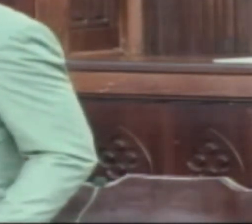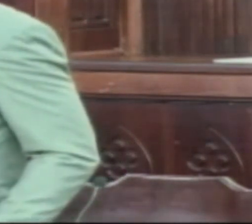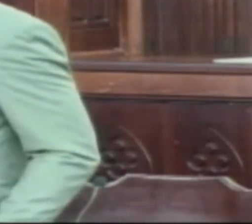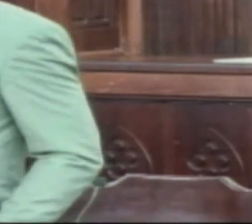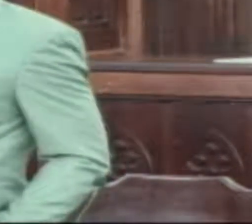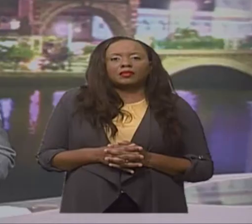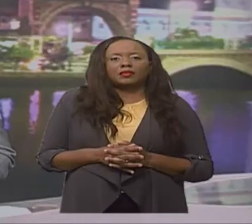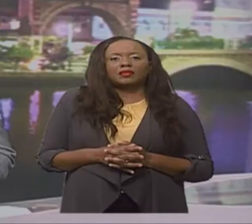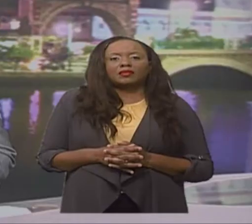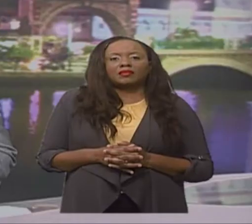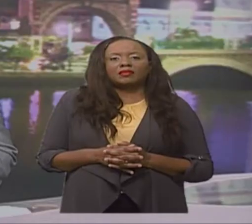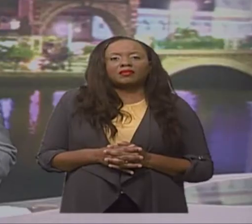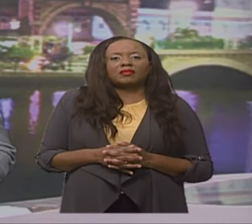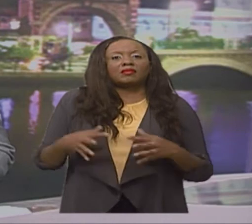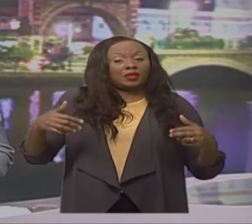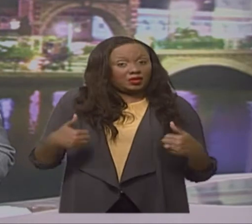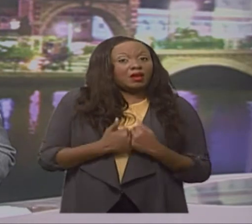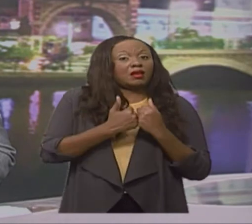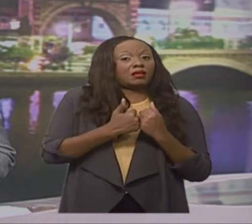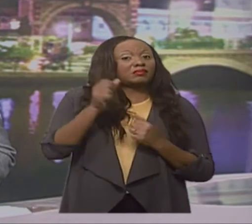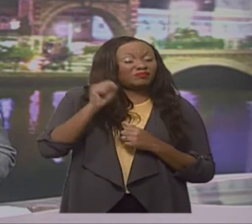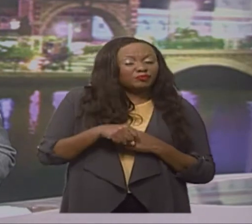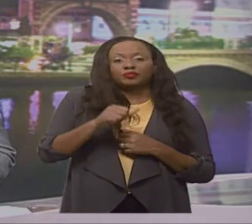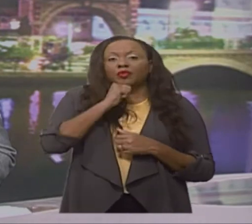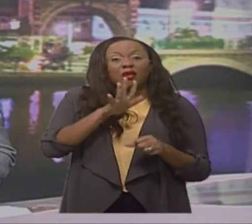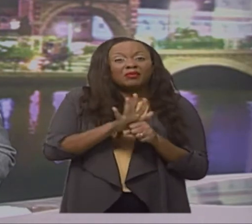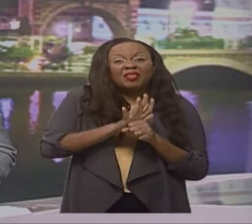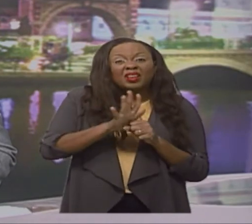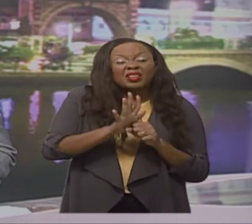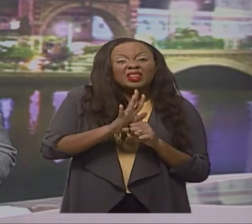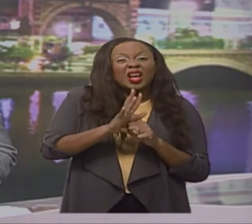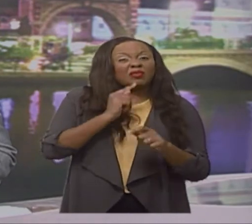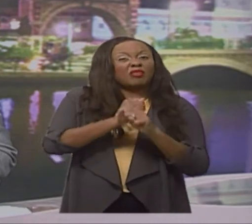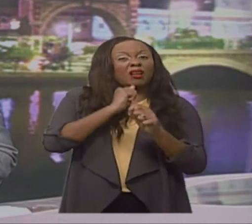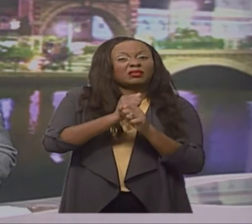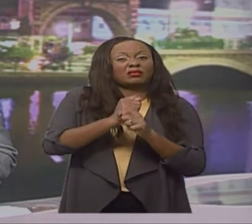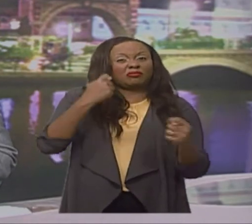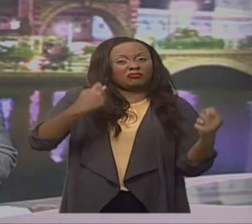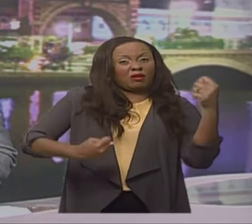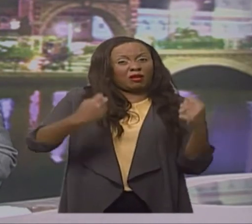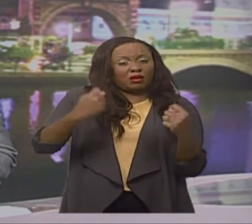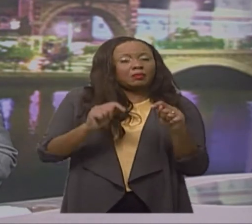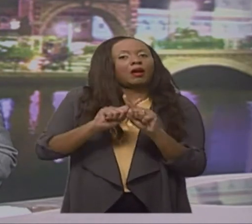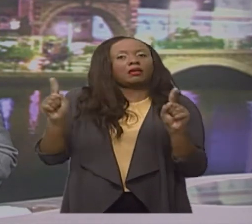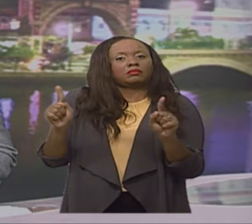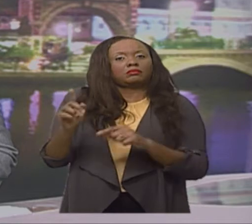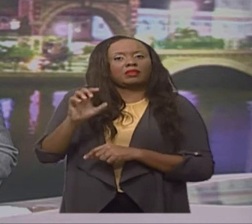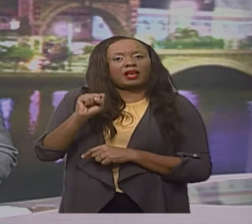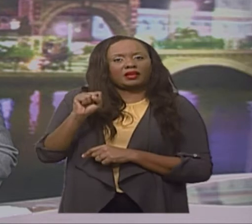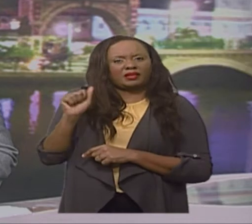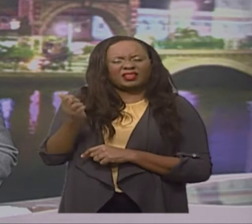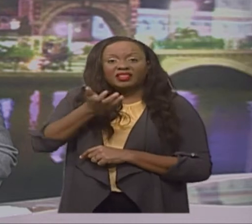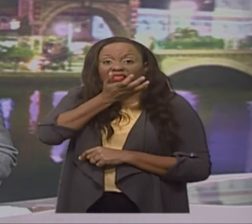Traffic Act. Despite the challenges of not having enough trucks, the Sanitation Service Authority is still meeting its commitment